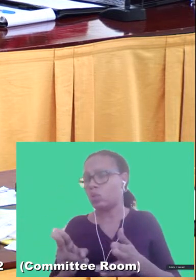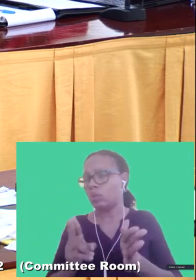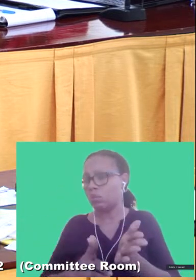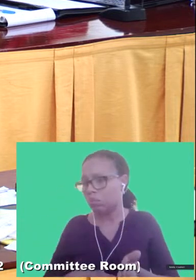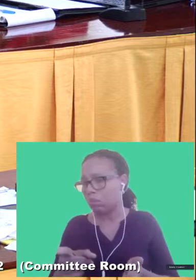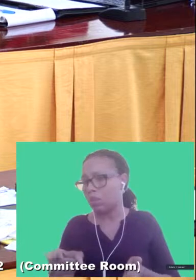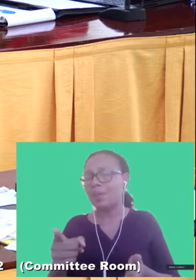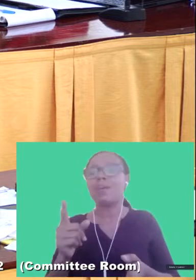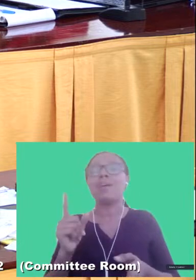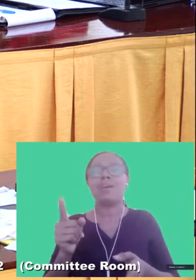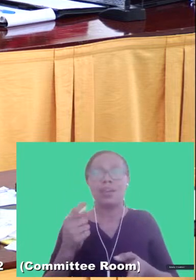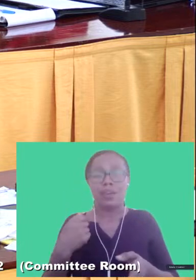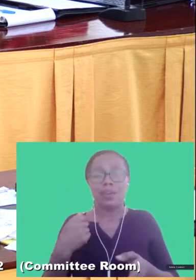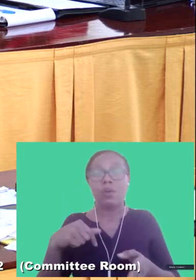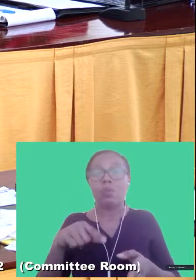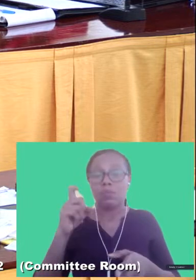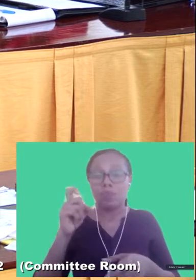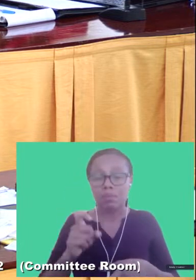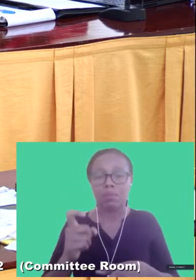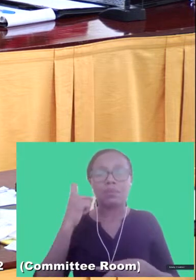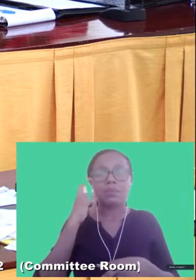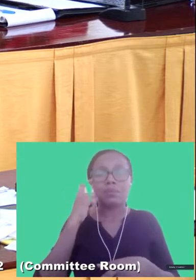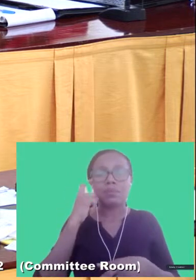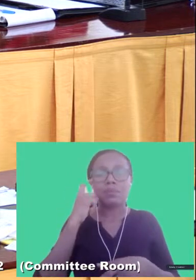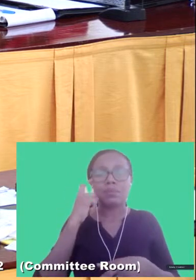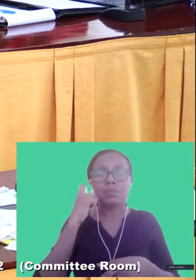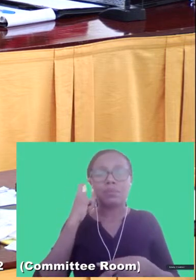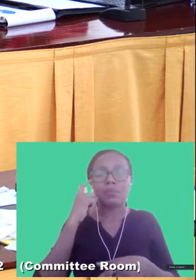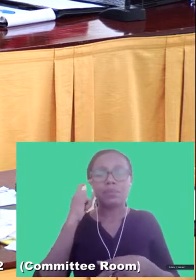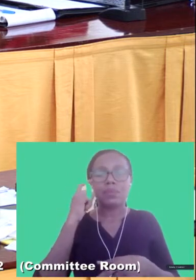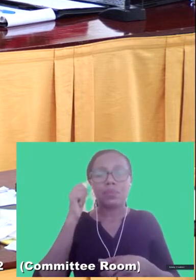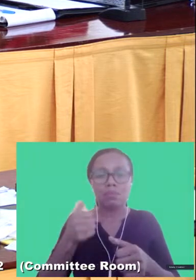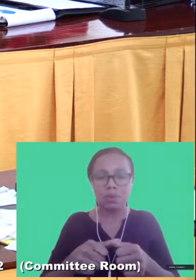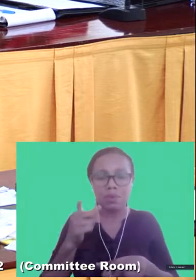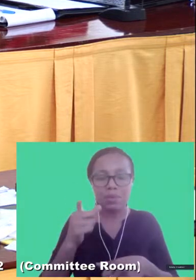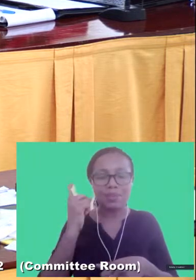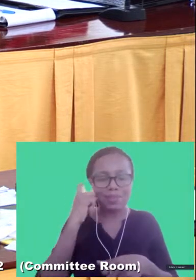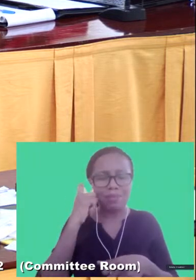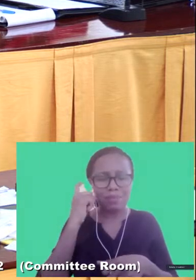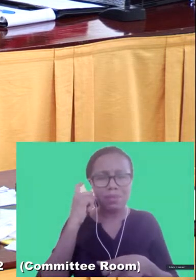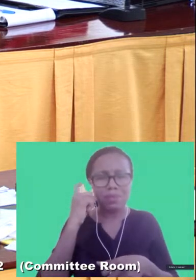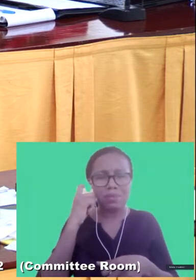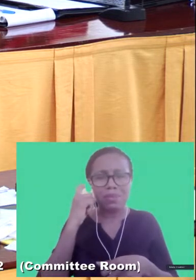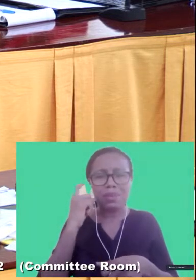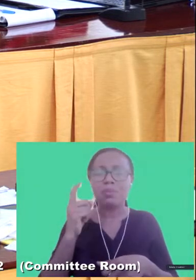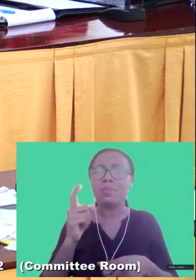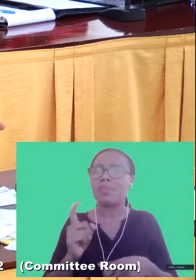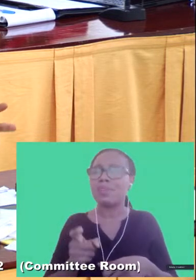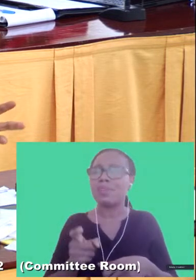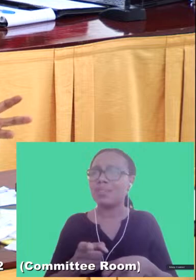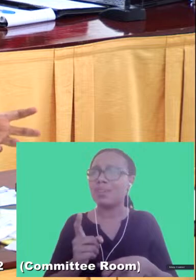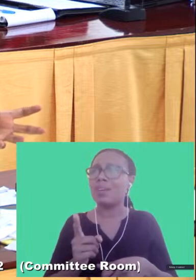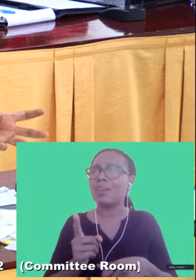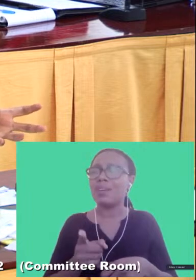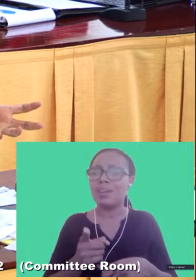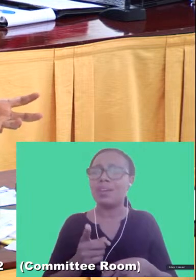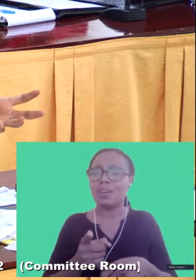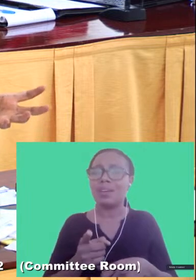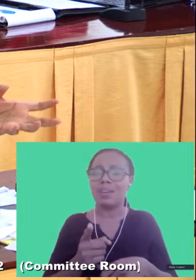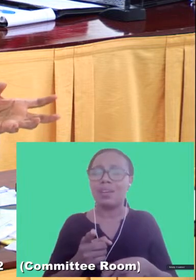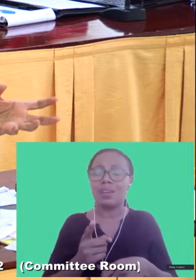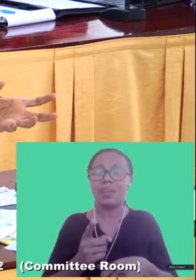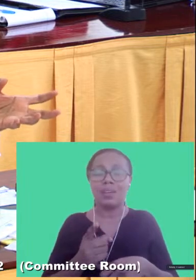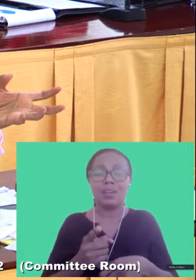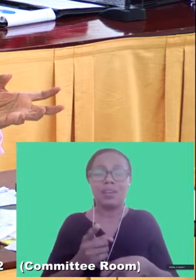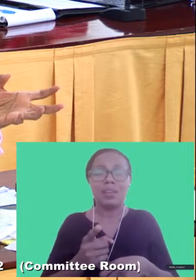that right-sizes this ship. Otherwise, it will list hopelessly in the direction of too few to the detriment